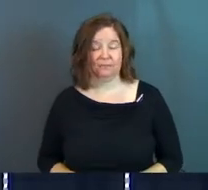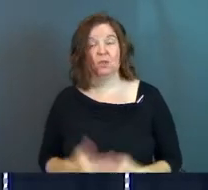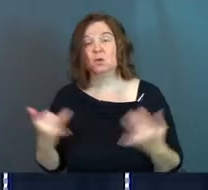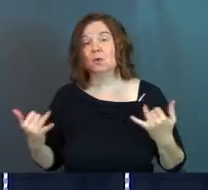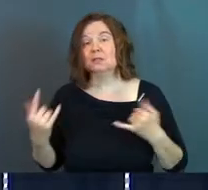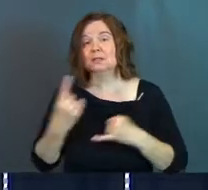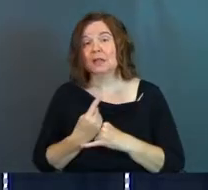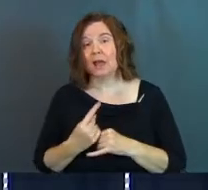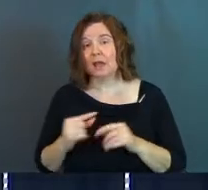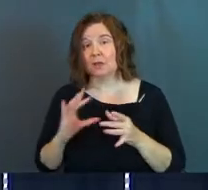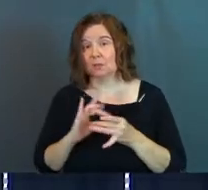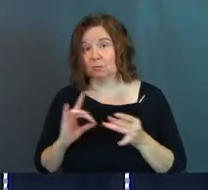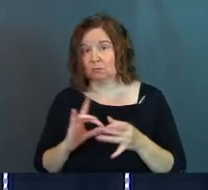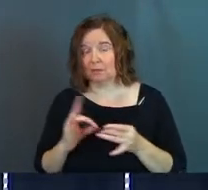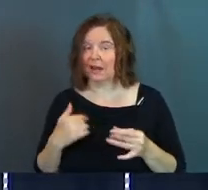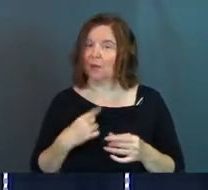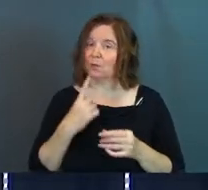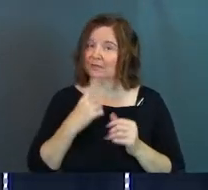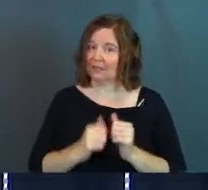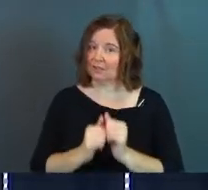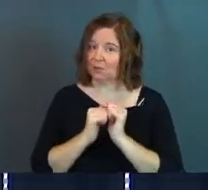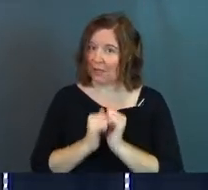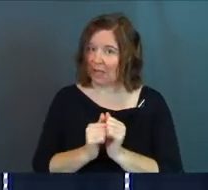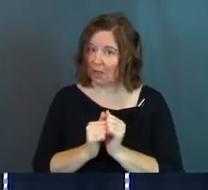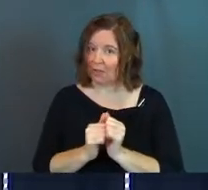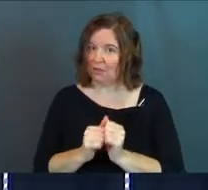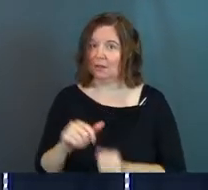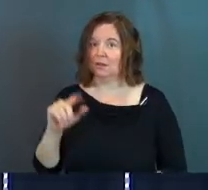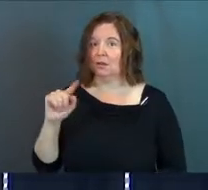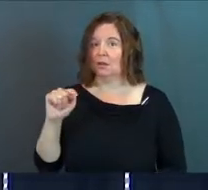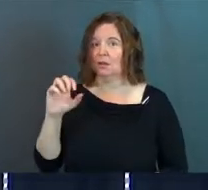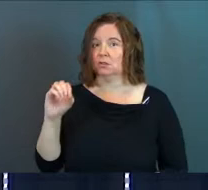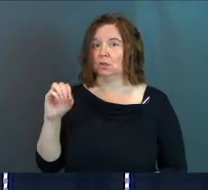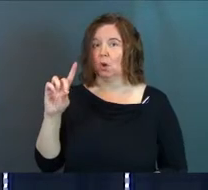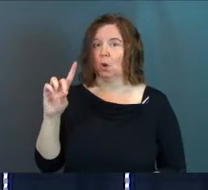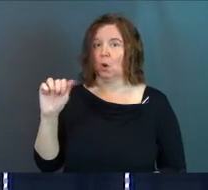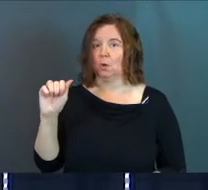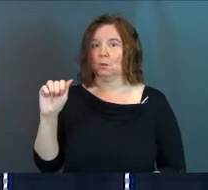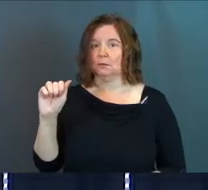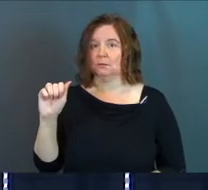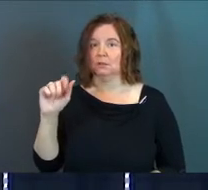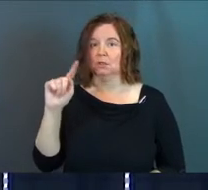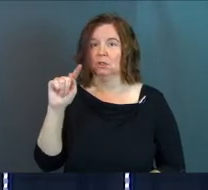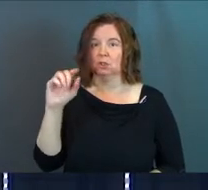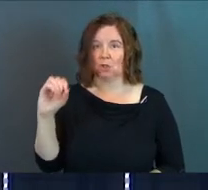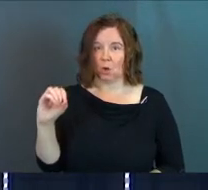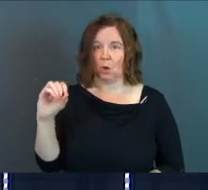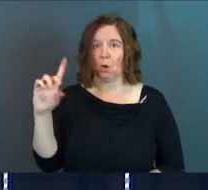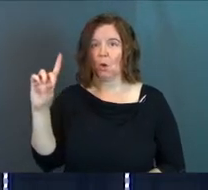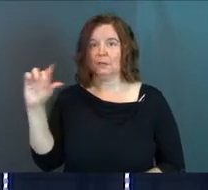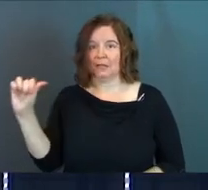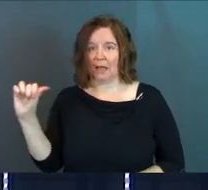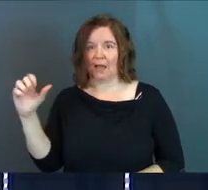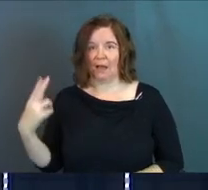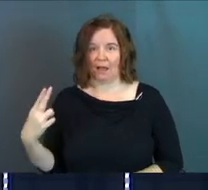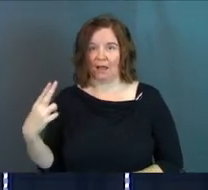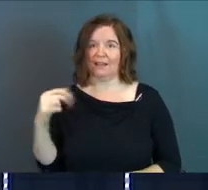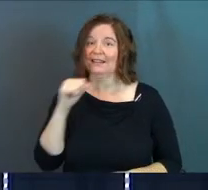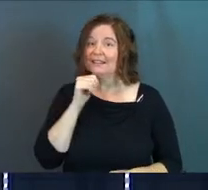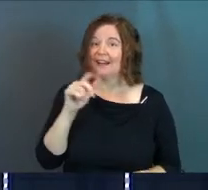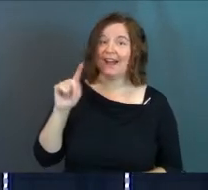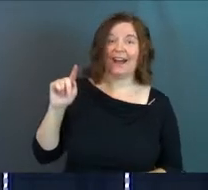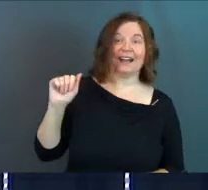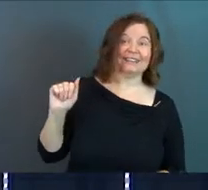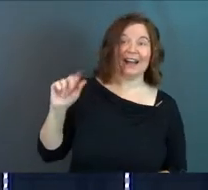So today's word, and we're going to say it together, is toda. It's like to-da. Not